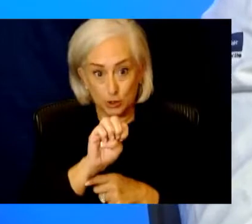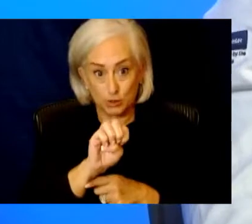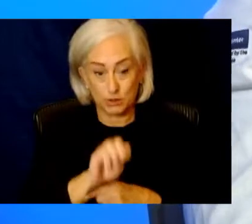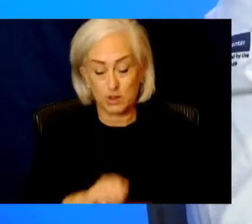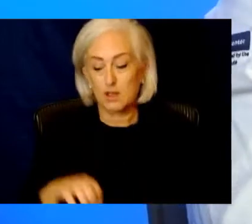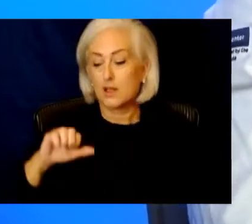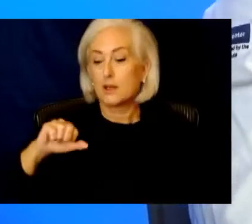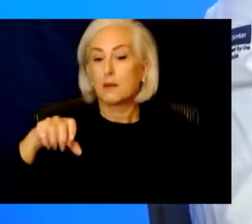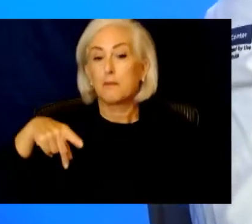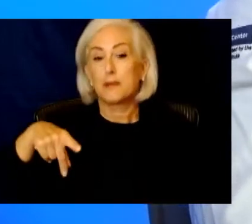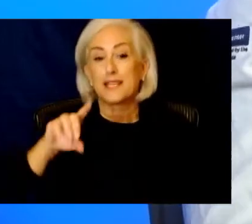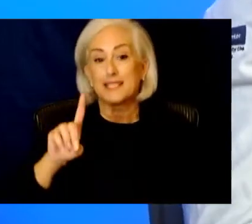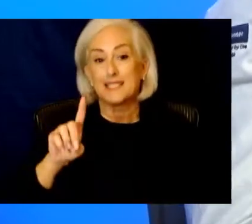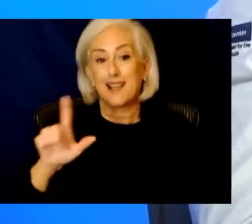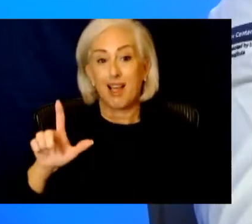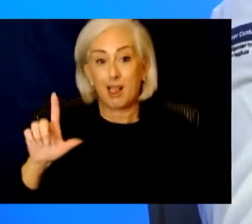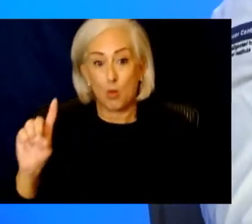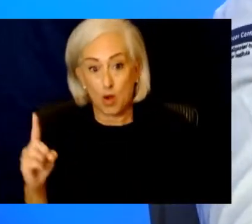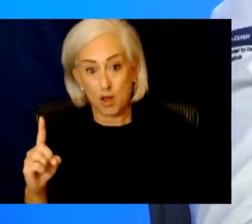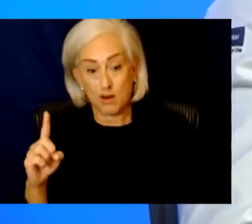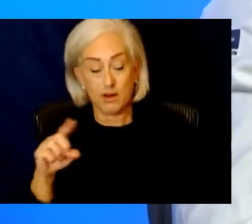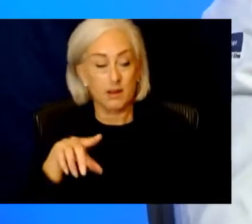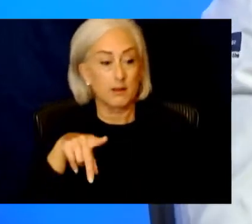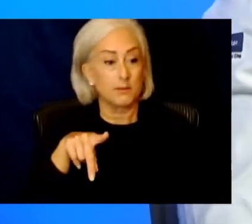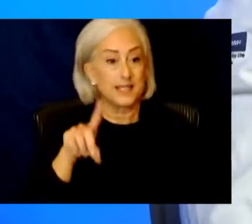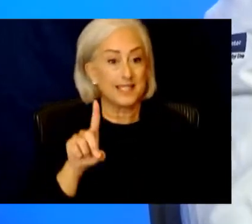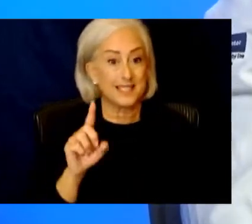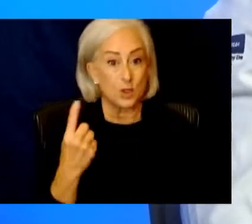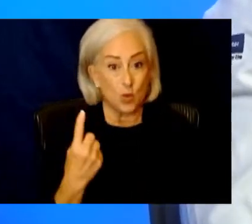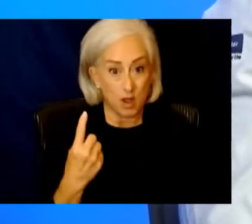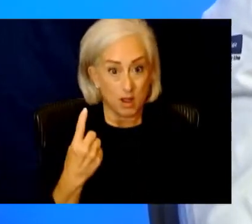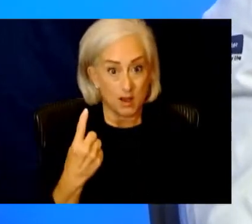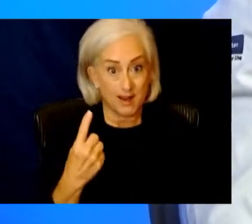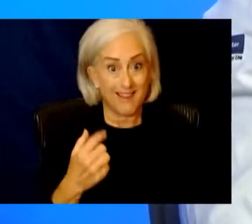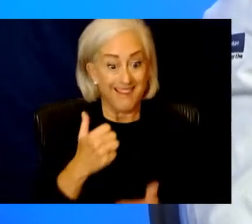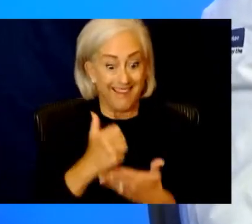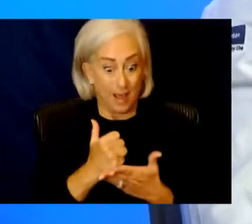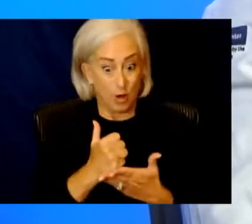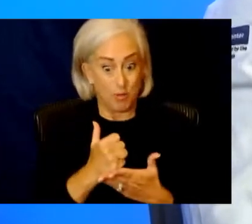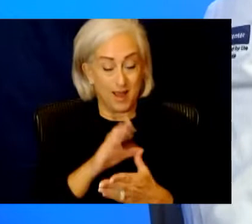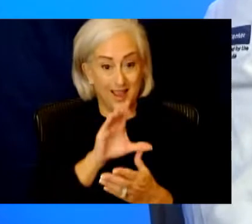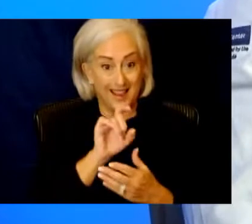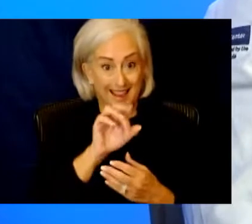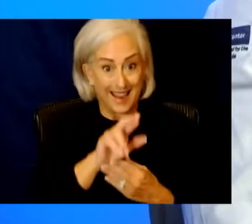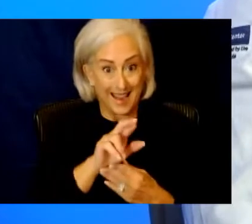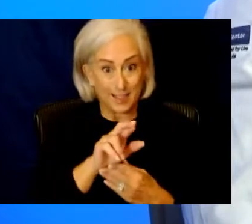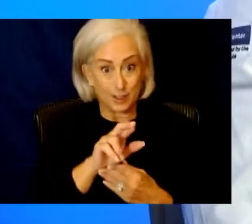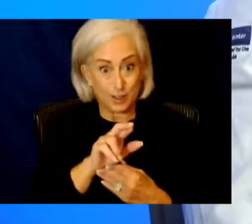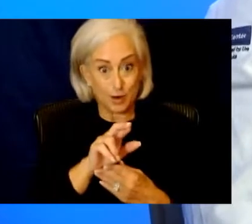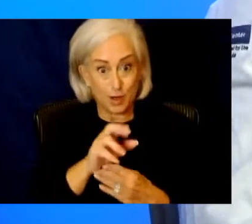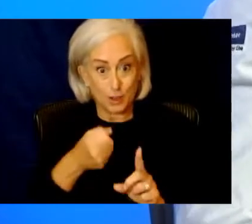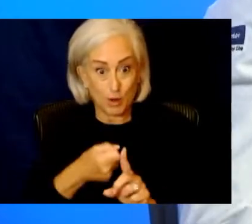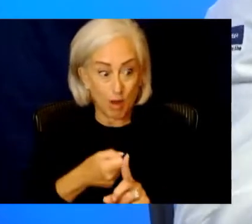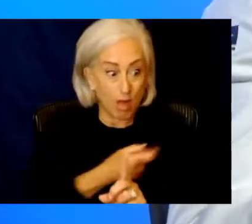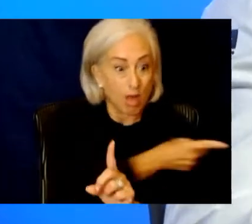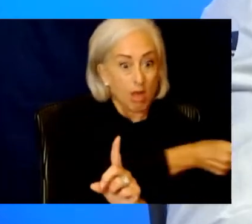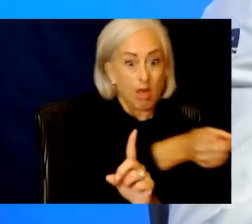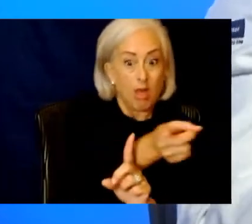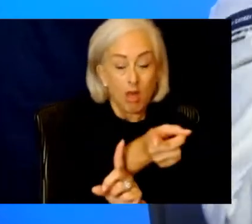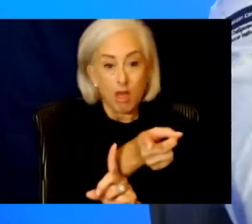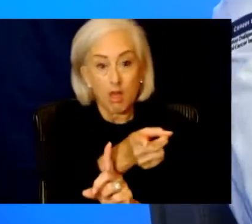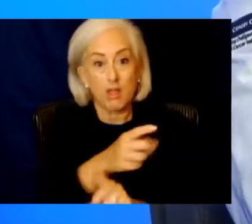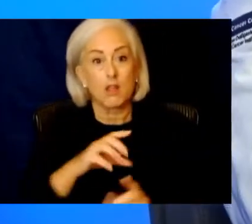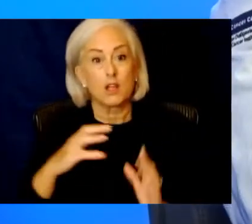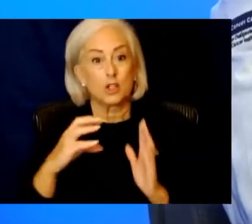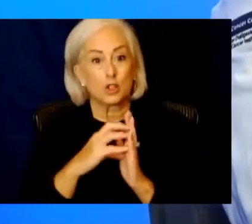and PD-1 help the cancer evade tumor immunity. And basically these